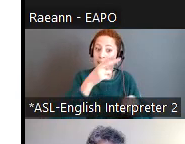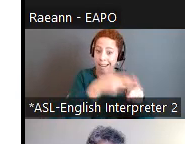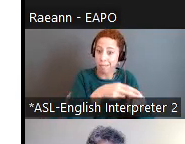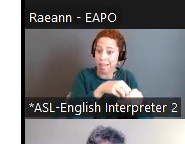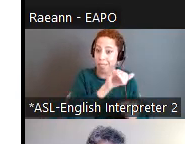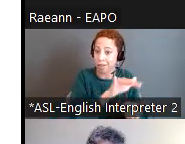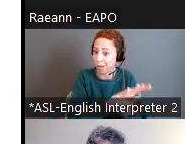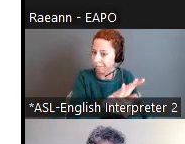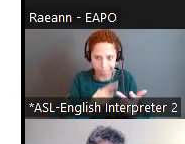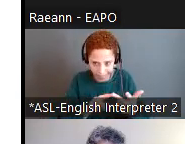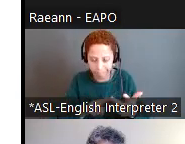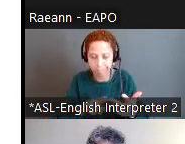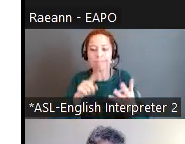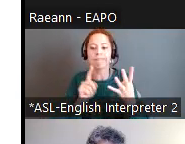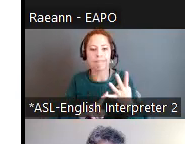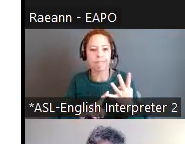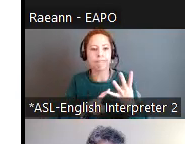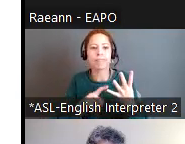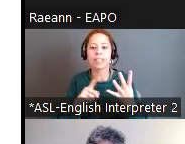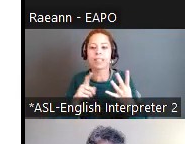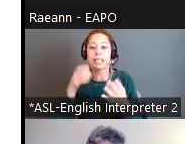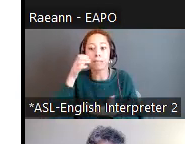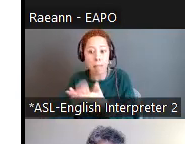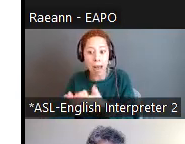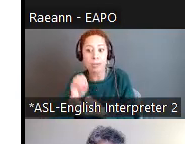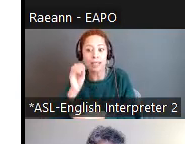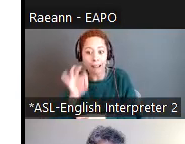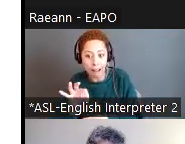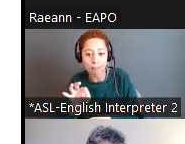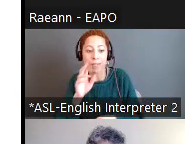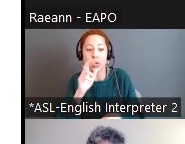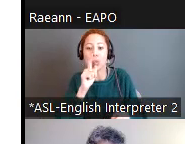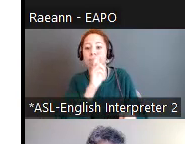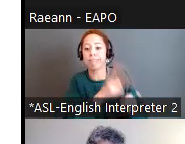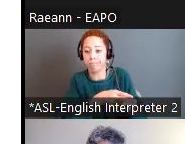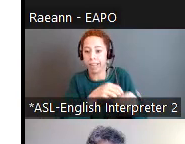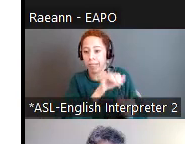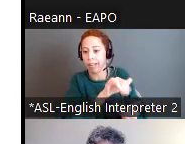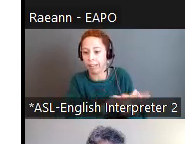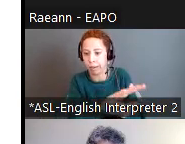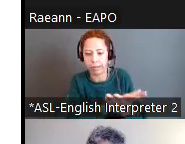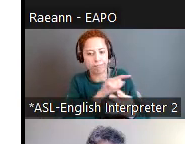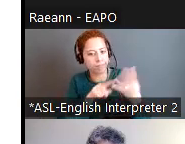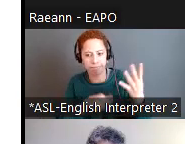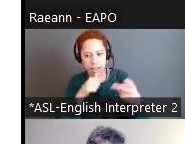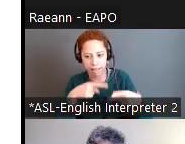tell you who can be a witness and who can't, but the point is you don't need to go to a lawyer to have this document